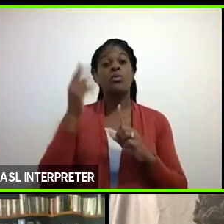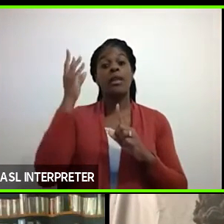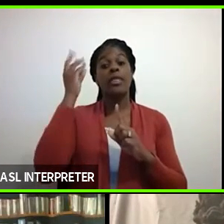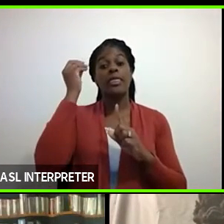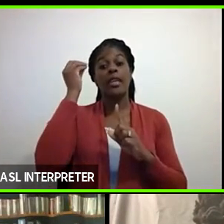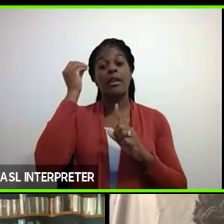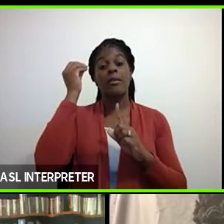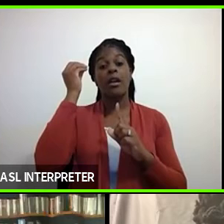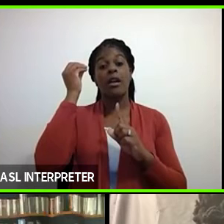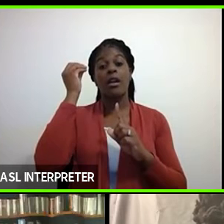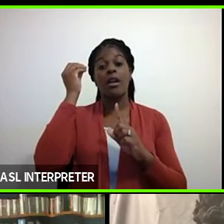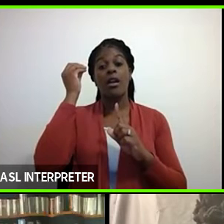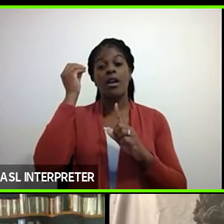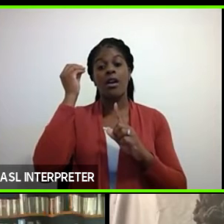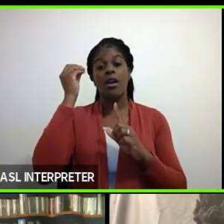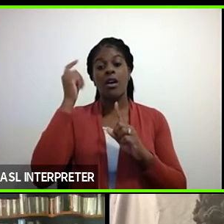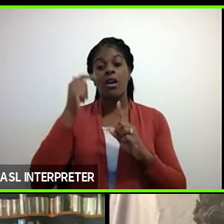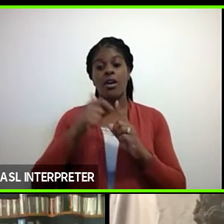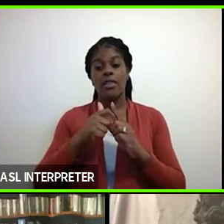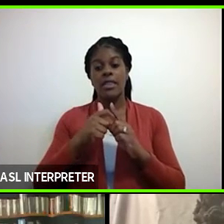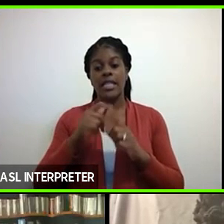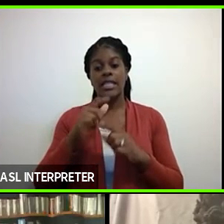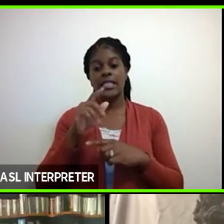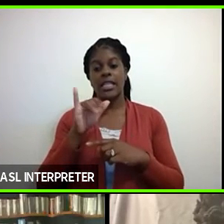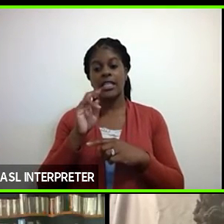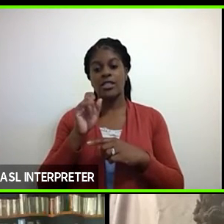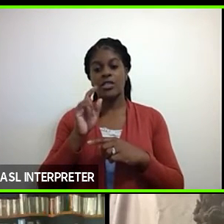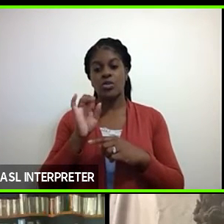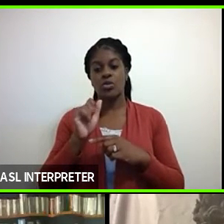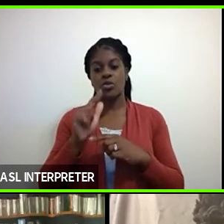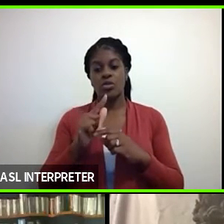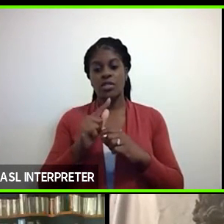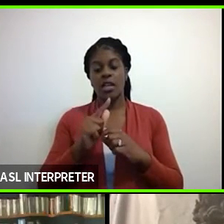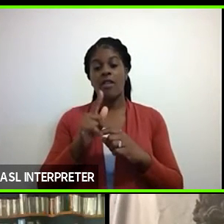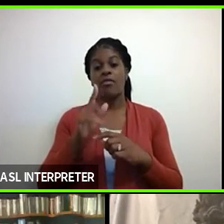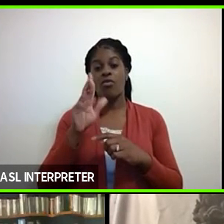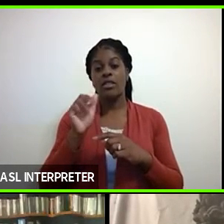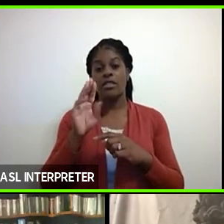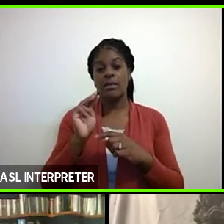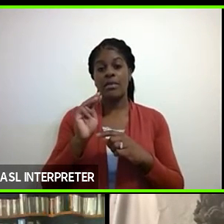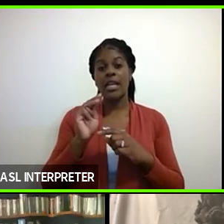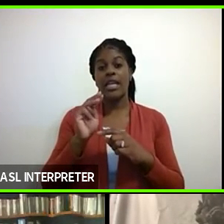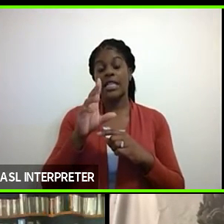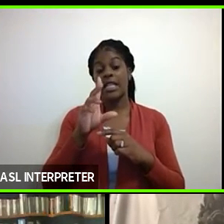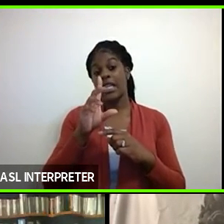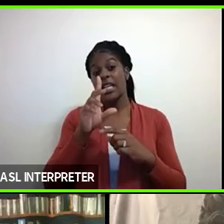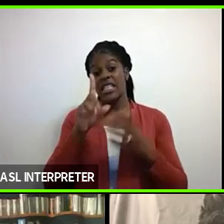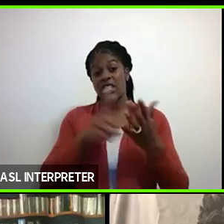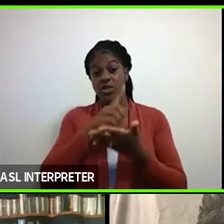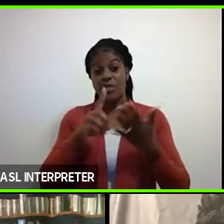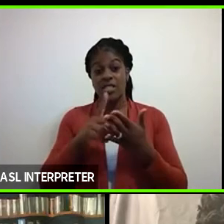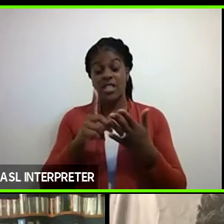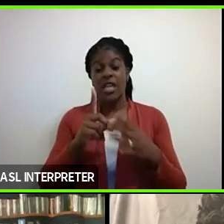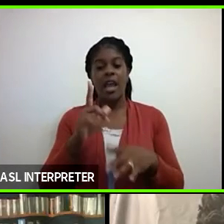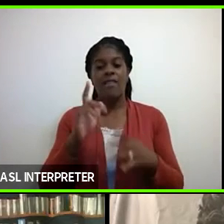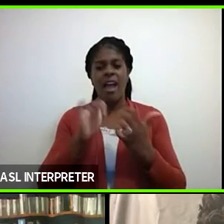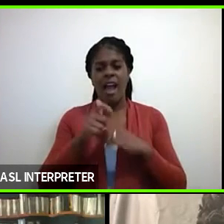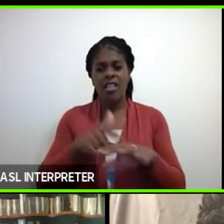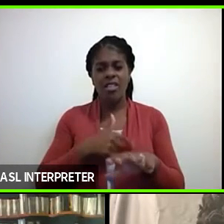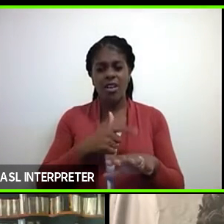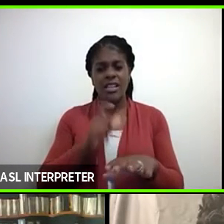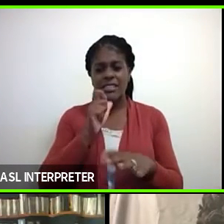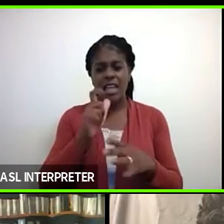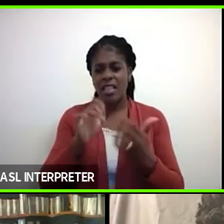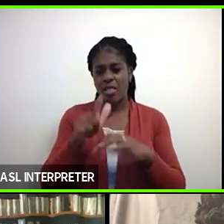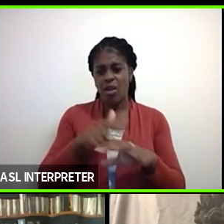these institutions of racism and discrimination that has been there, and how long, it's not that long ago that these things came